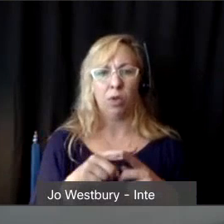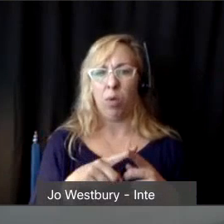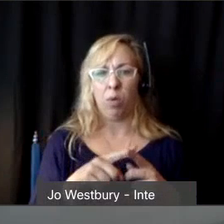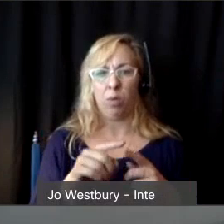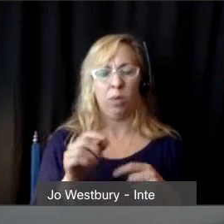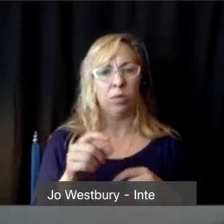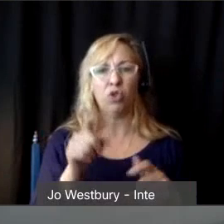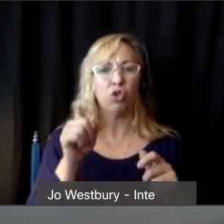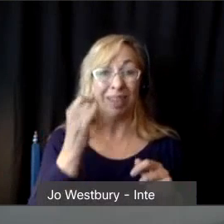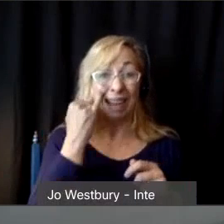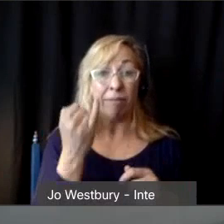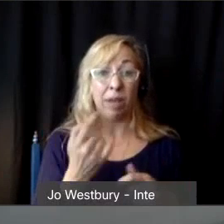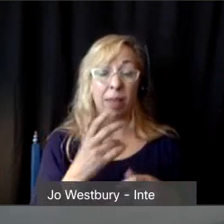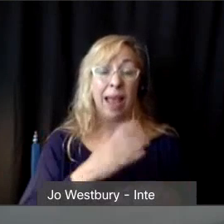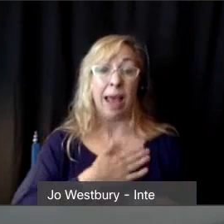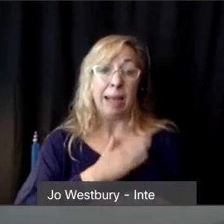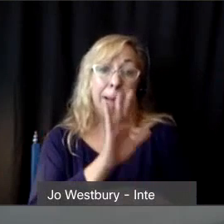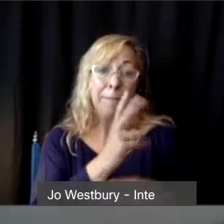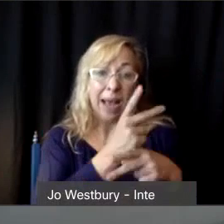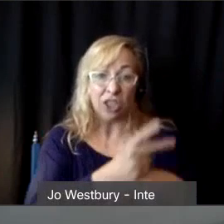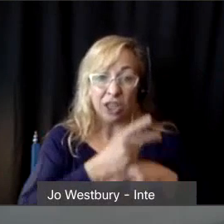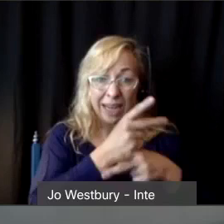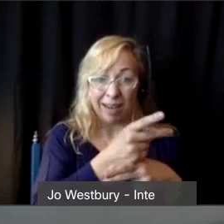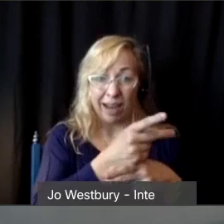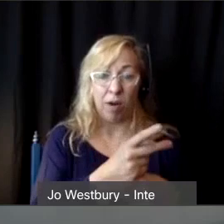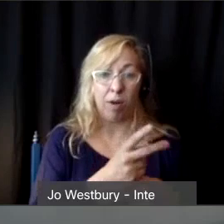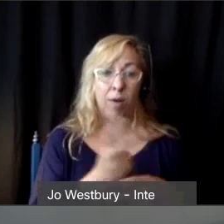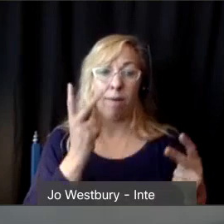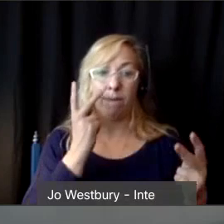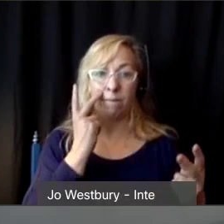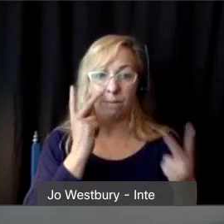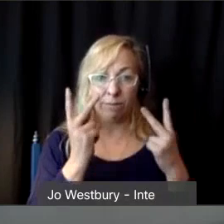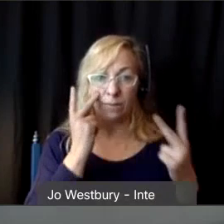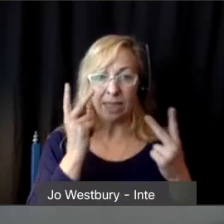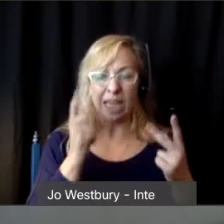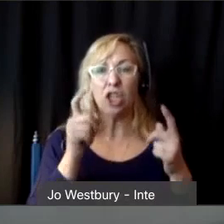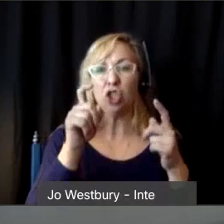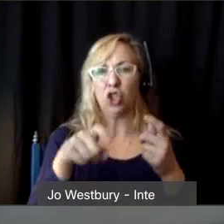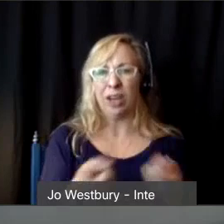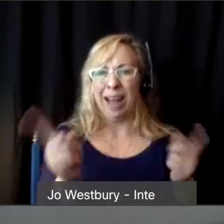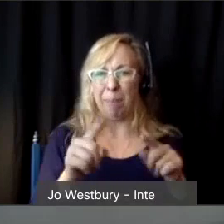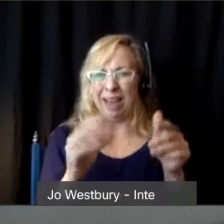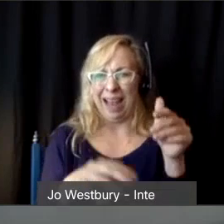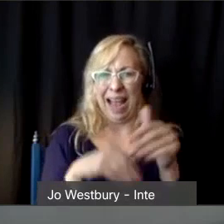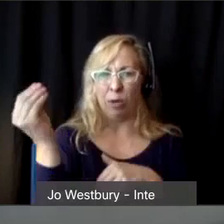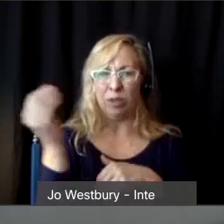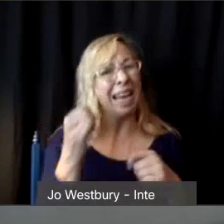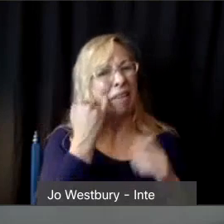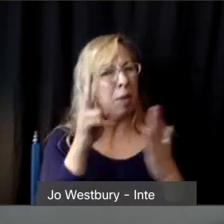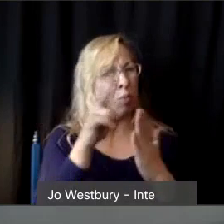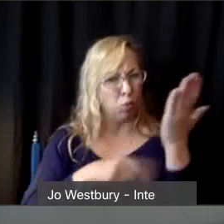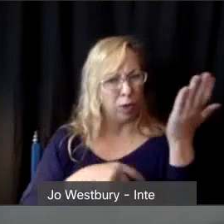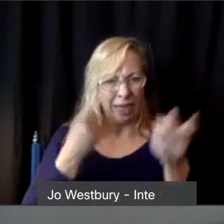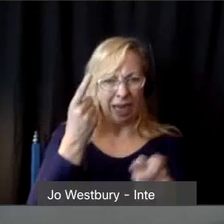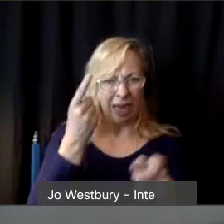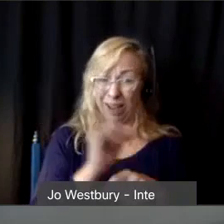occur outdoors unless it was compassionate care. That's how I read all of these together. And we